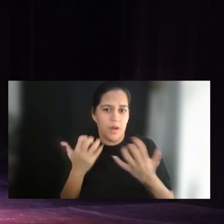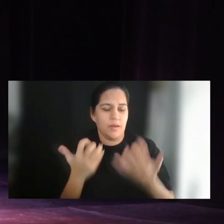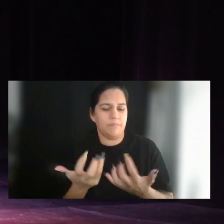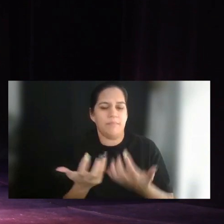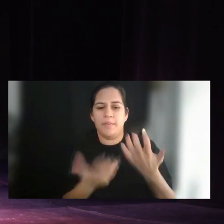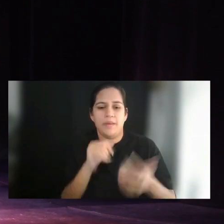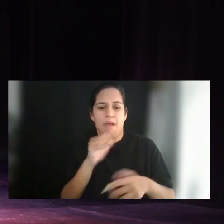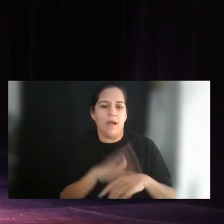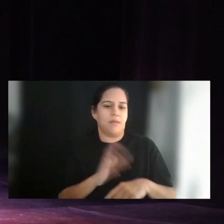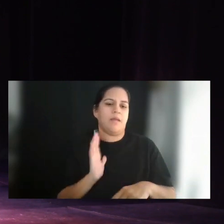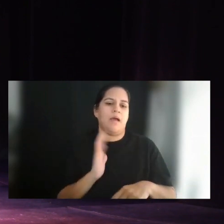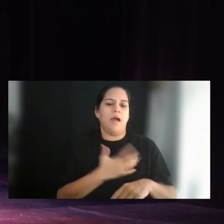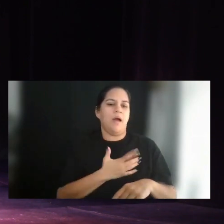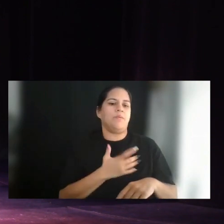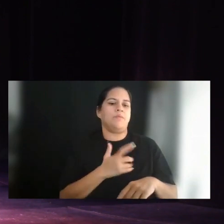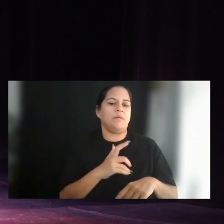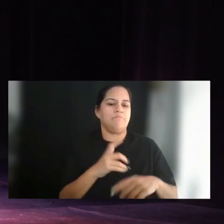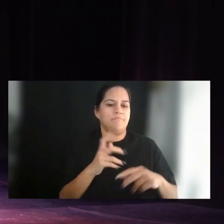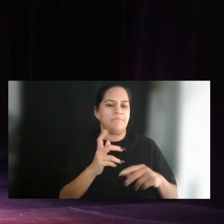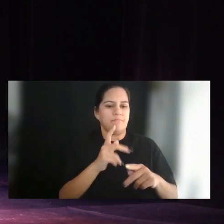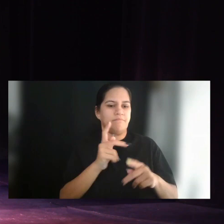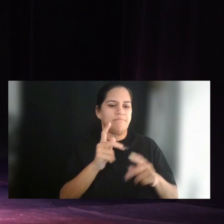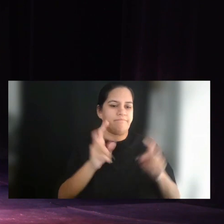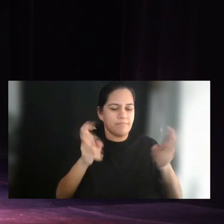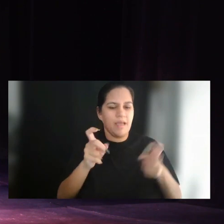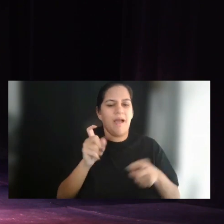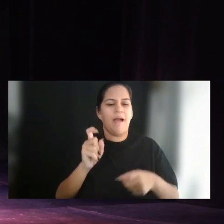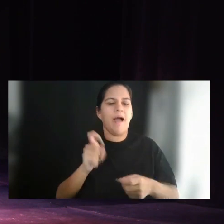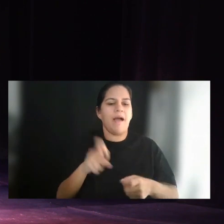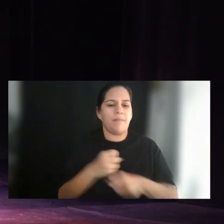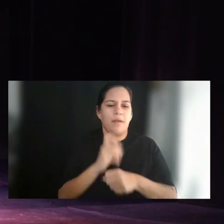has to be our job to make sure all feel welcome.